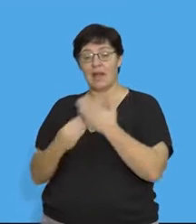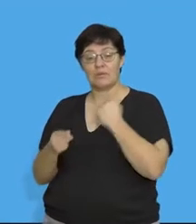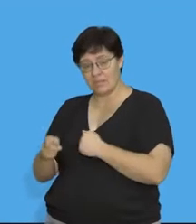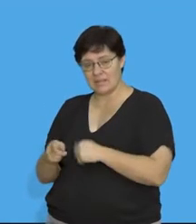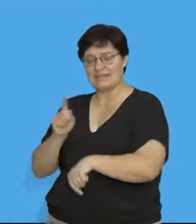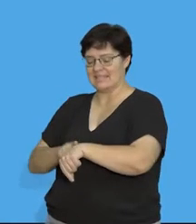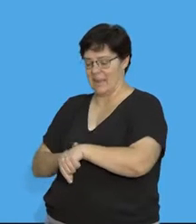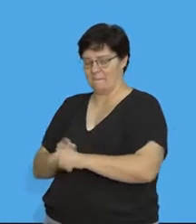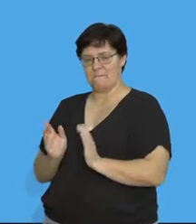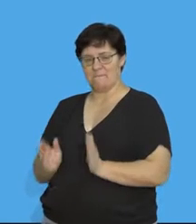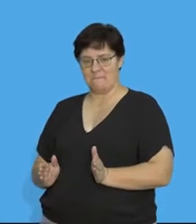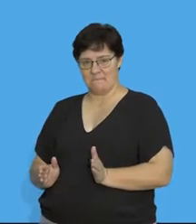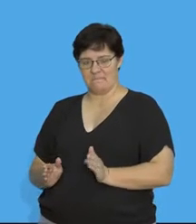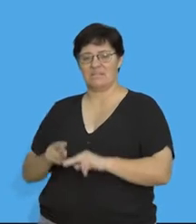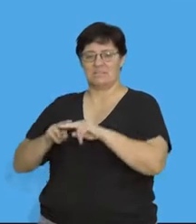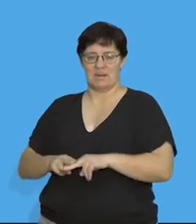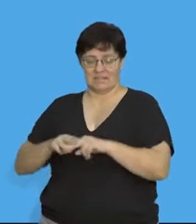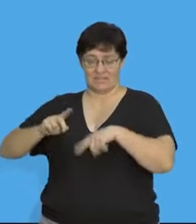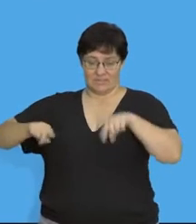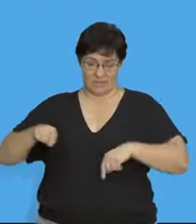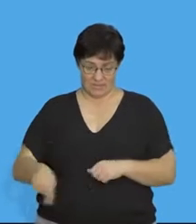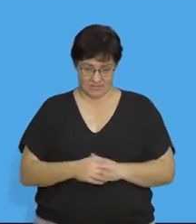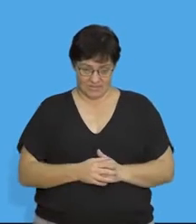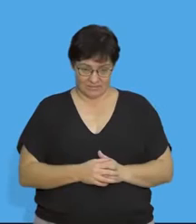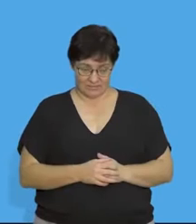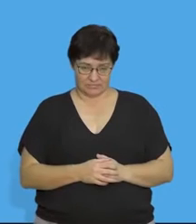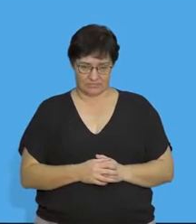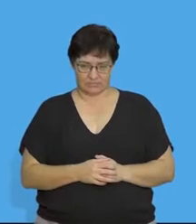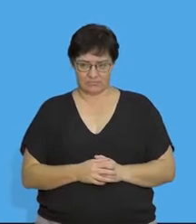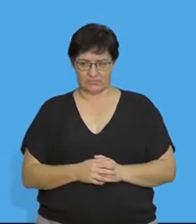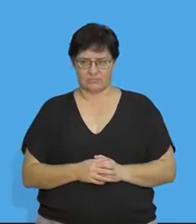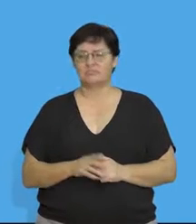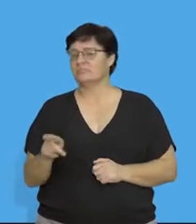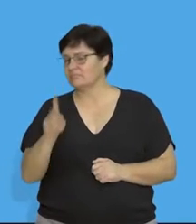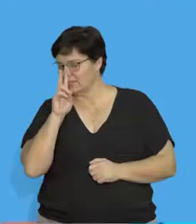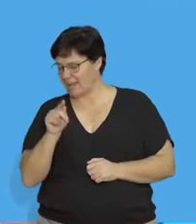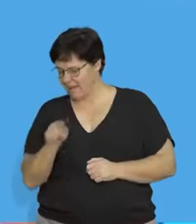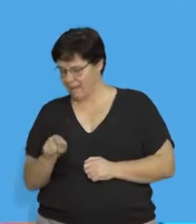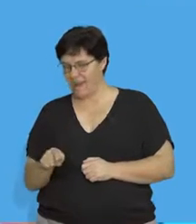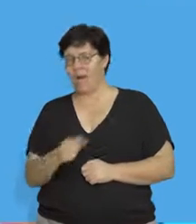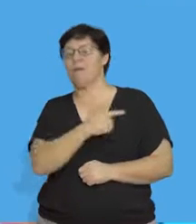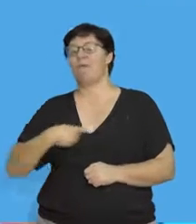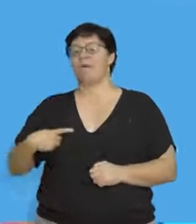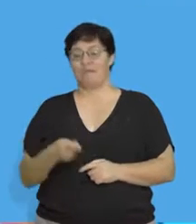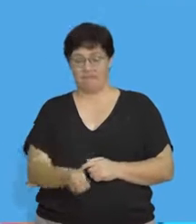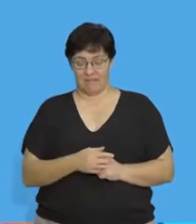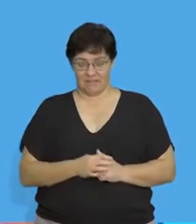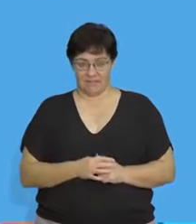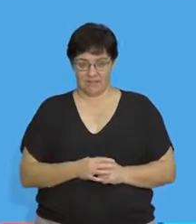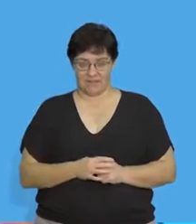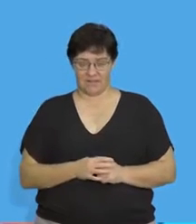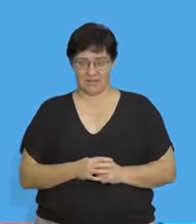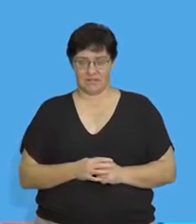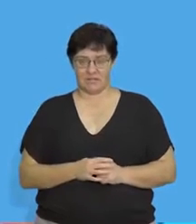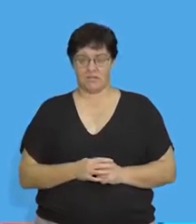period. So the period is the thing that we're going to be looking as the dependent variable. Now, we're going to, when we do